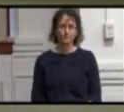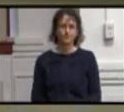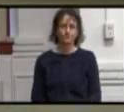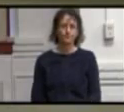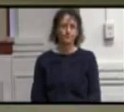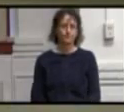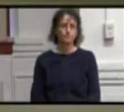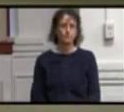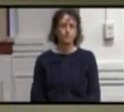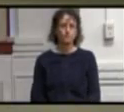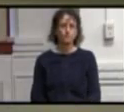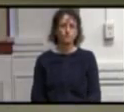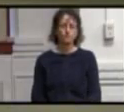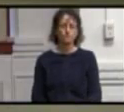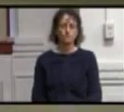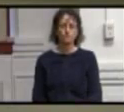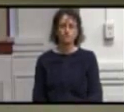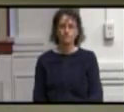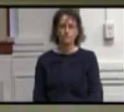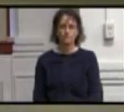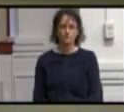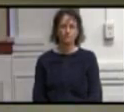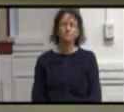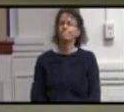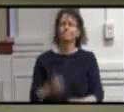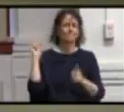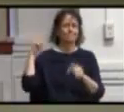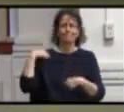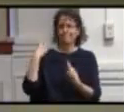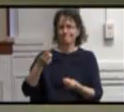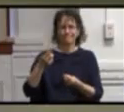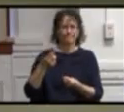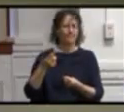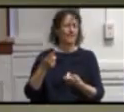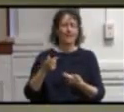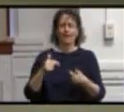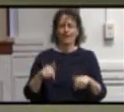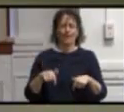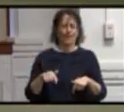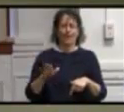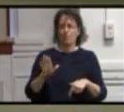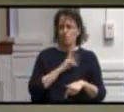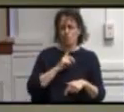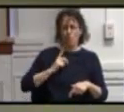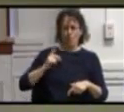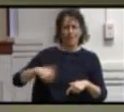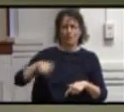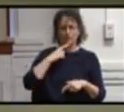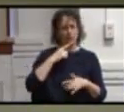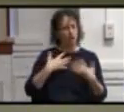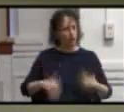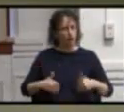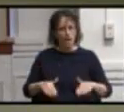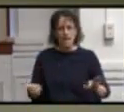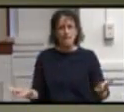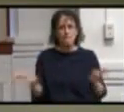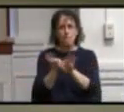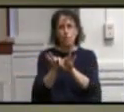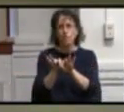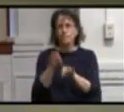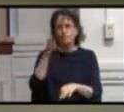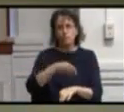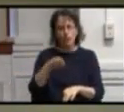various members of the board have been saying that Brattleboro really has some interests that need to be protected. Kate